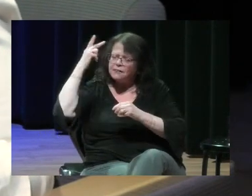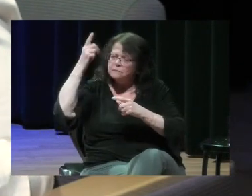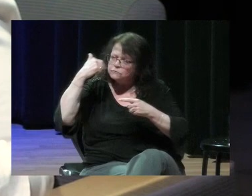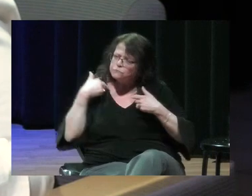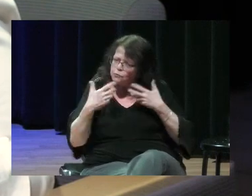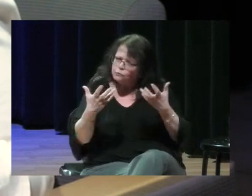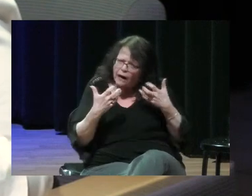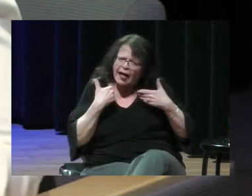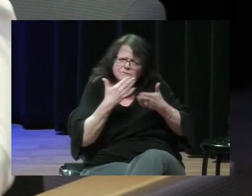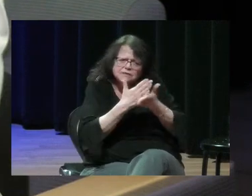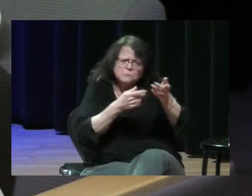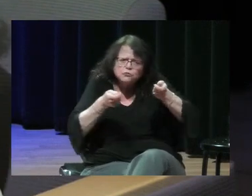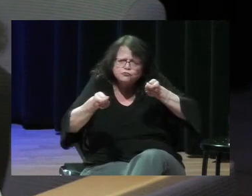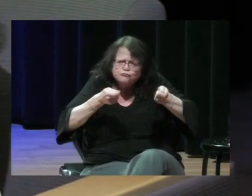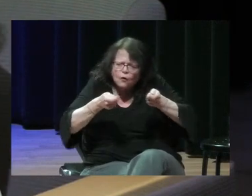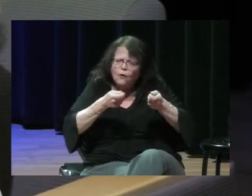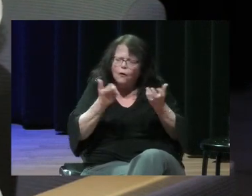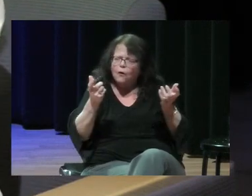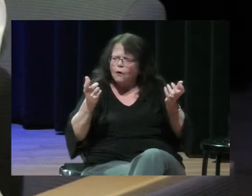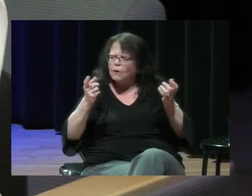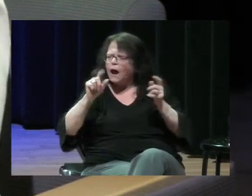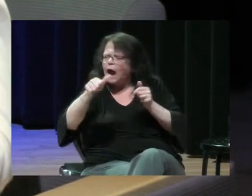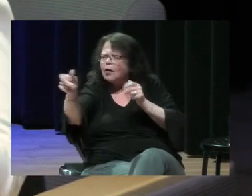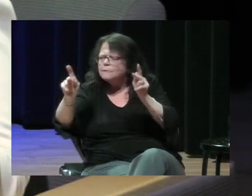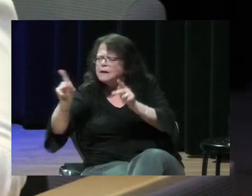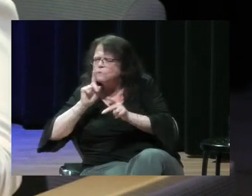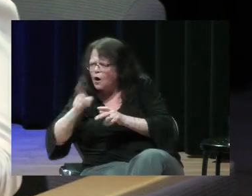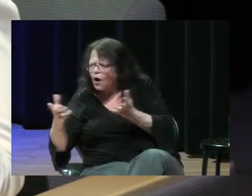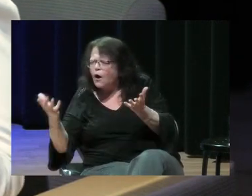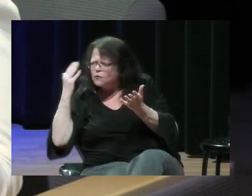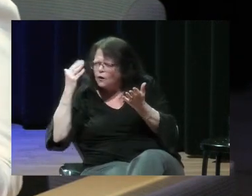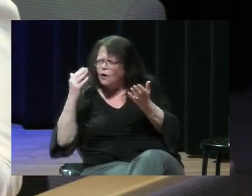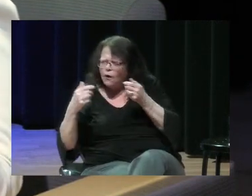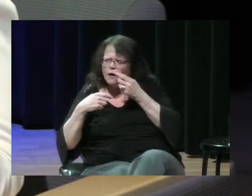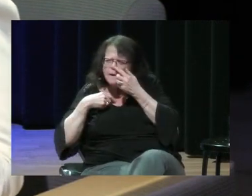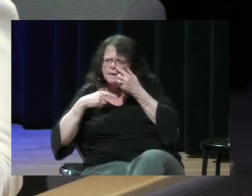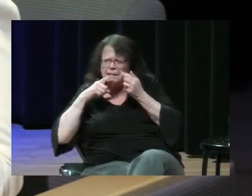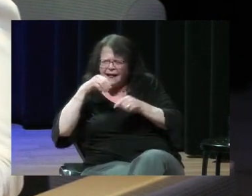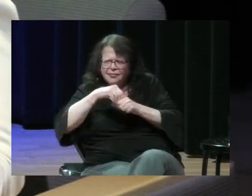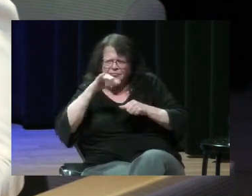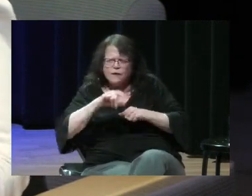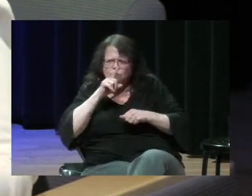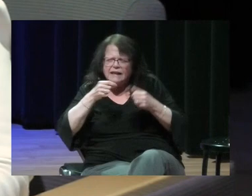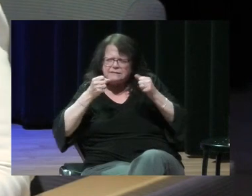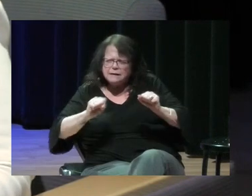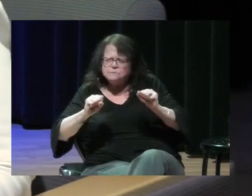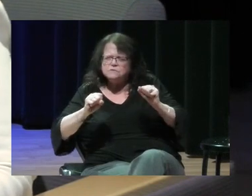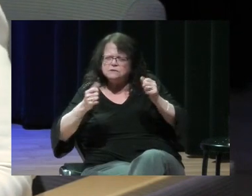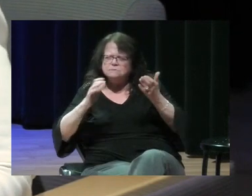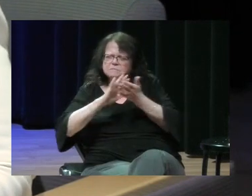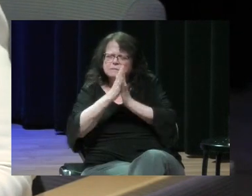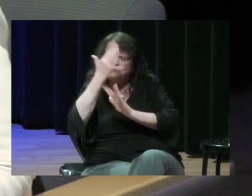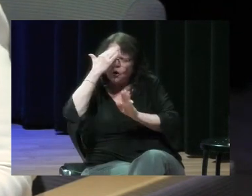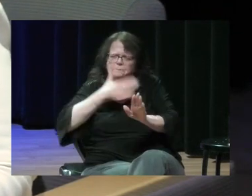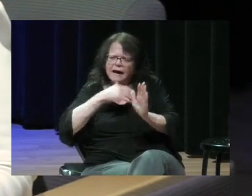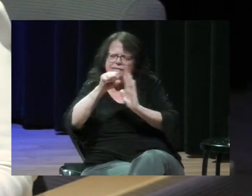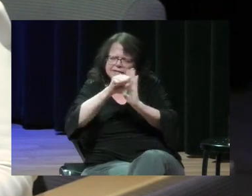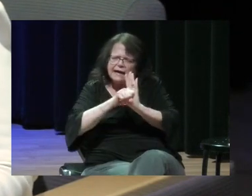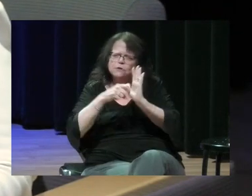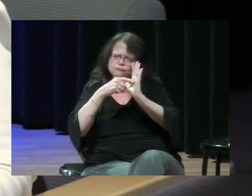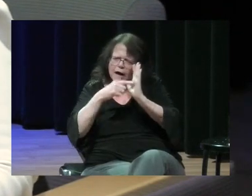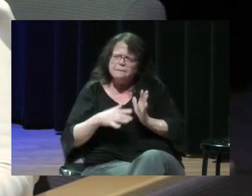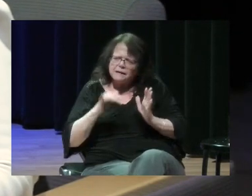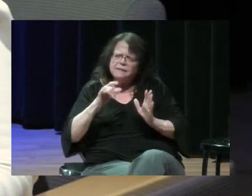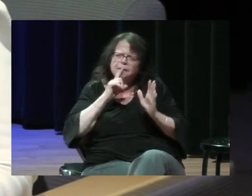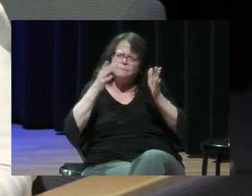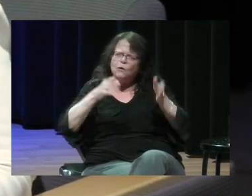control over where other people are. I'm in this real attempt to get to know my state representative right now. And this is a